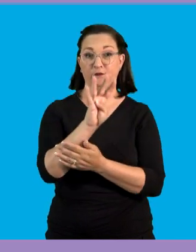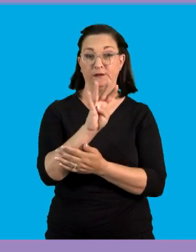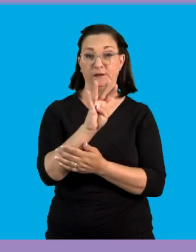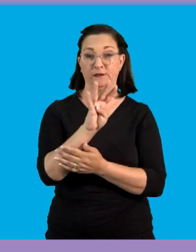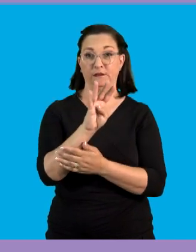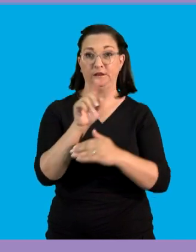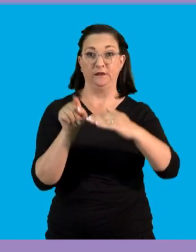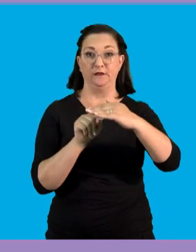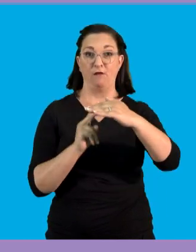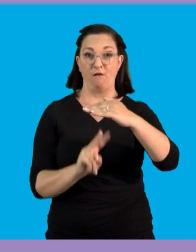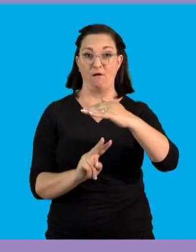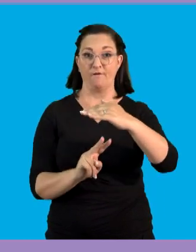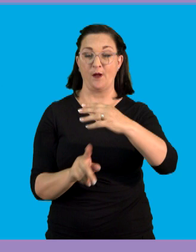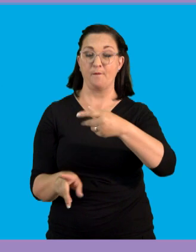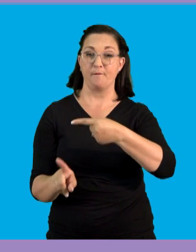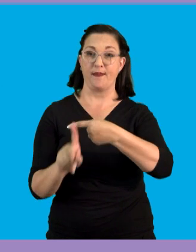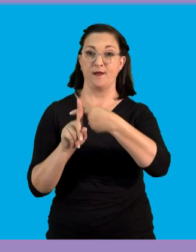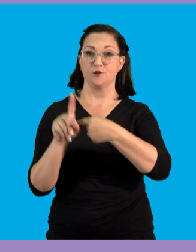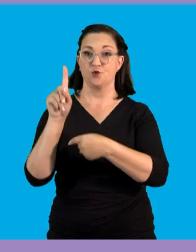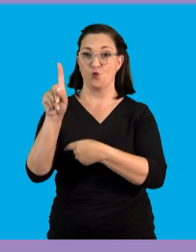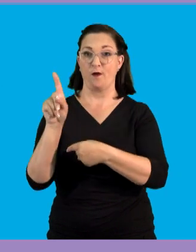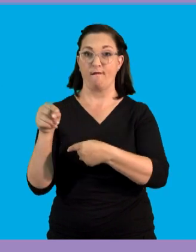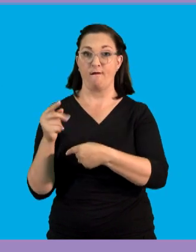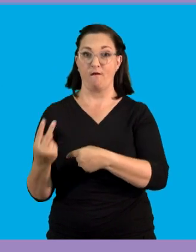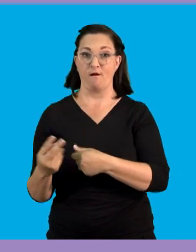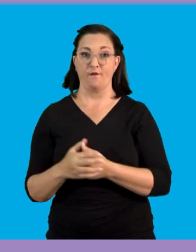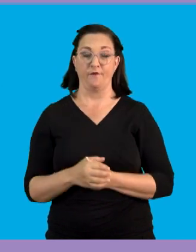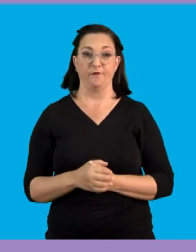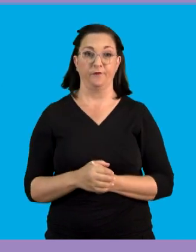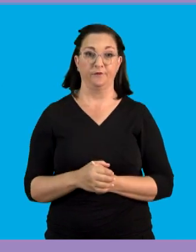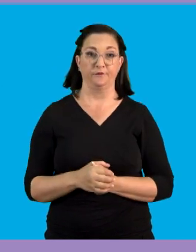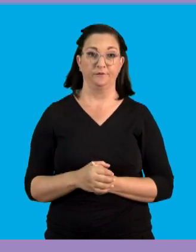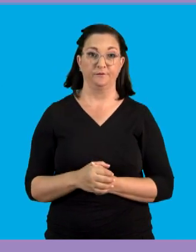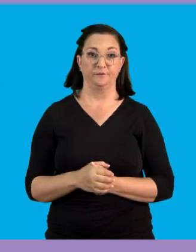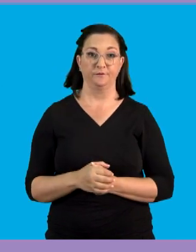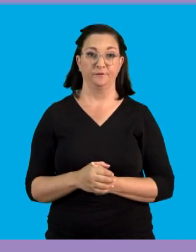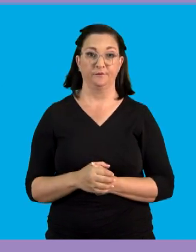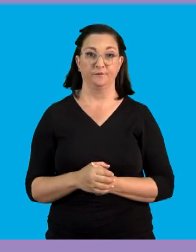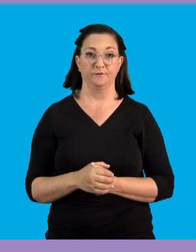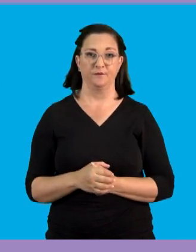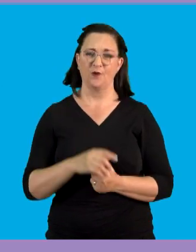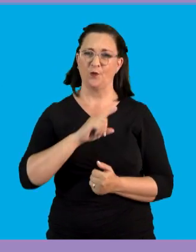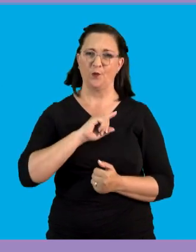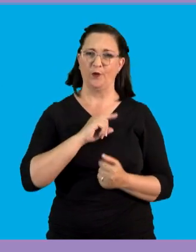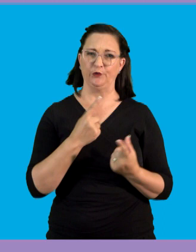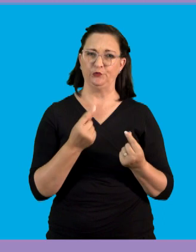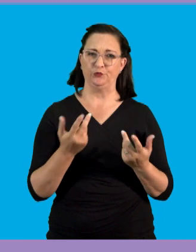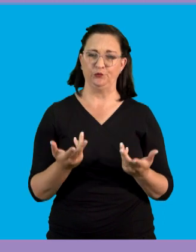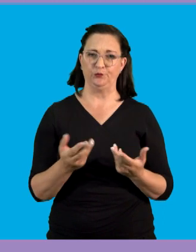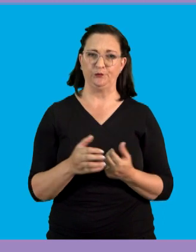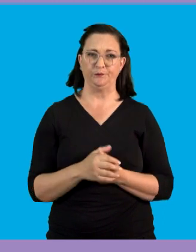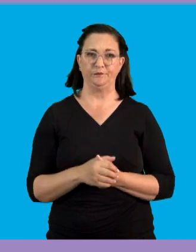plus 1 half. Because if I have 15 halves, I can just split it into 14 and 1. Why am I doing